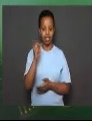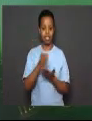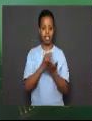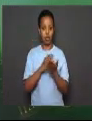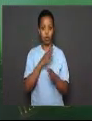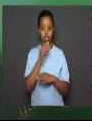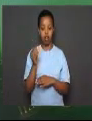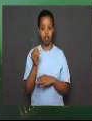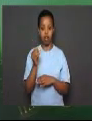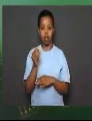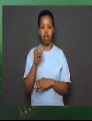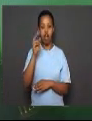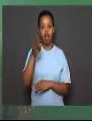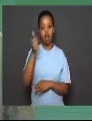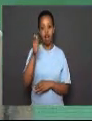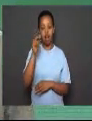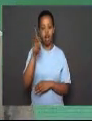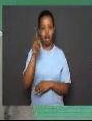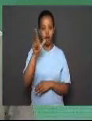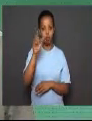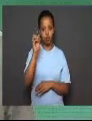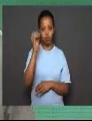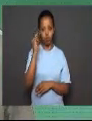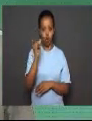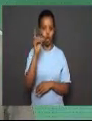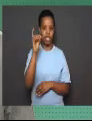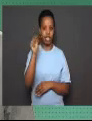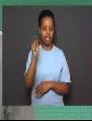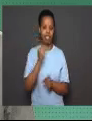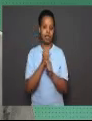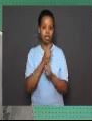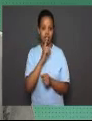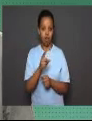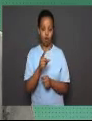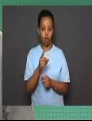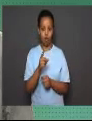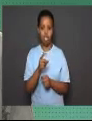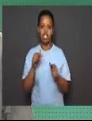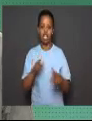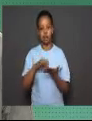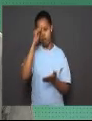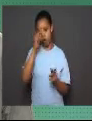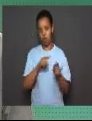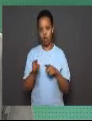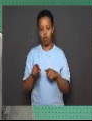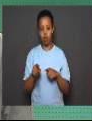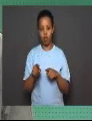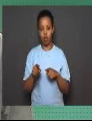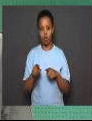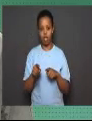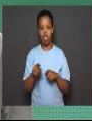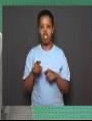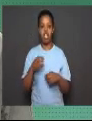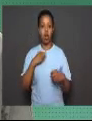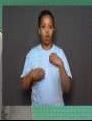formation of haploids. Today, we are going to learn how the sex of an